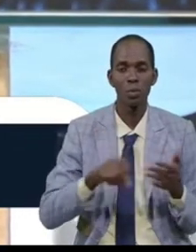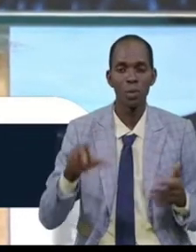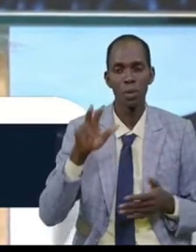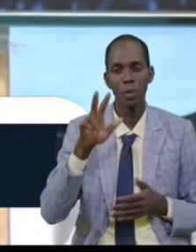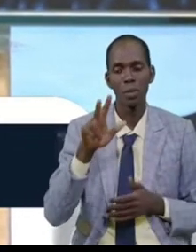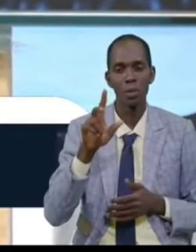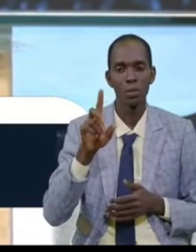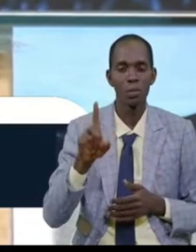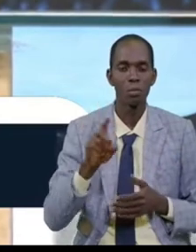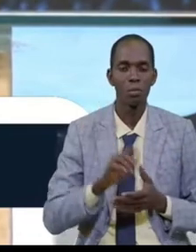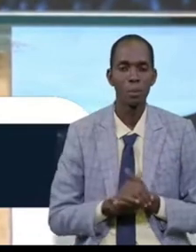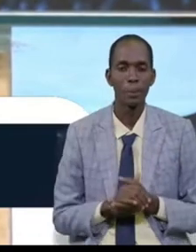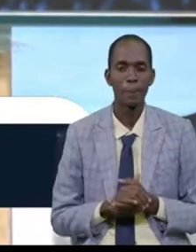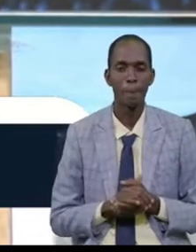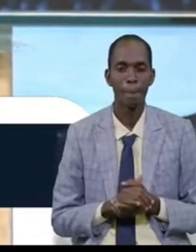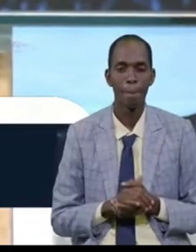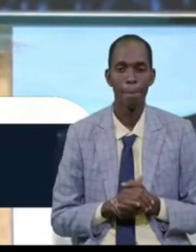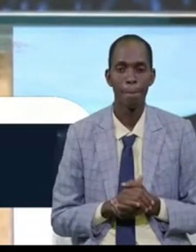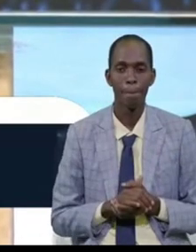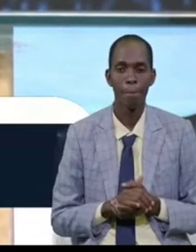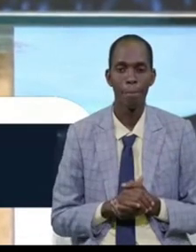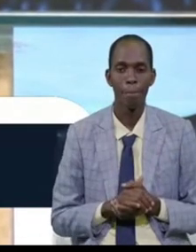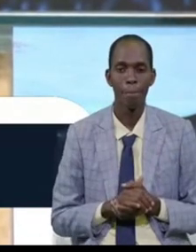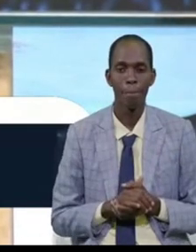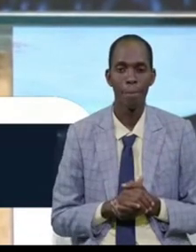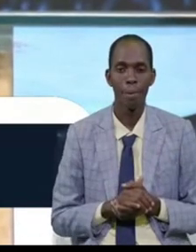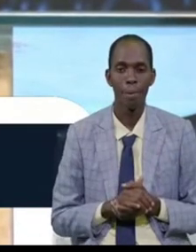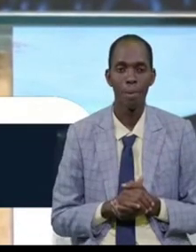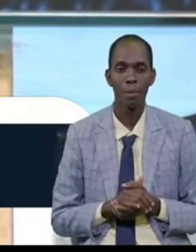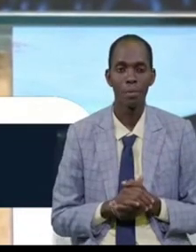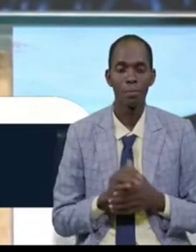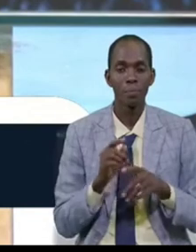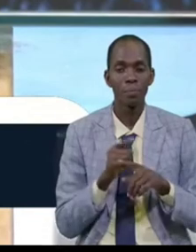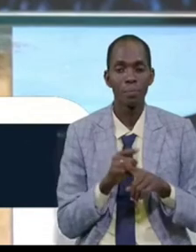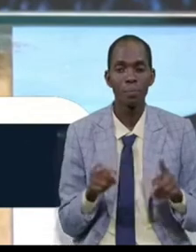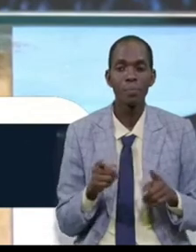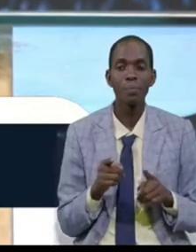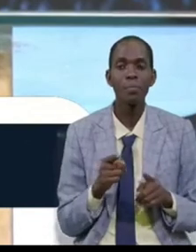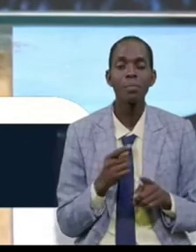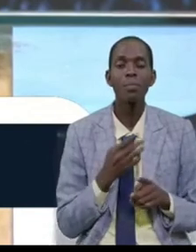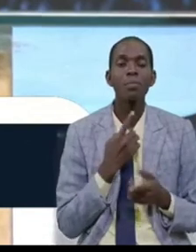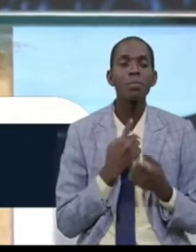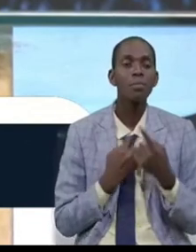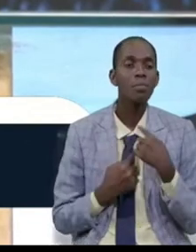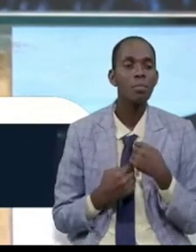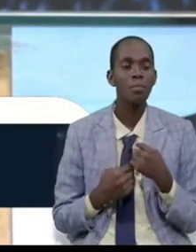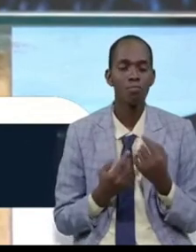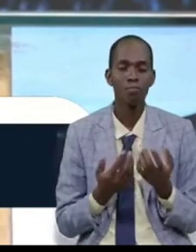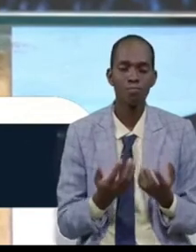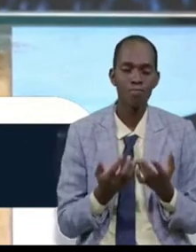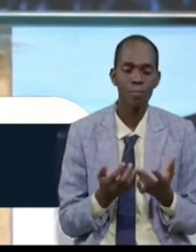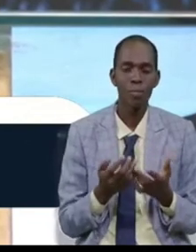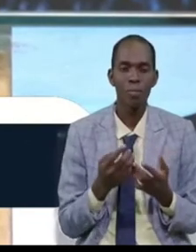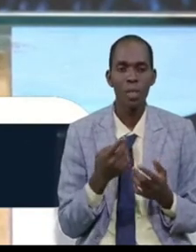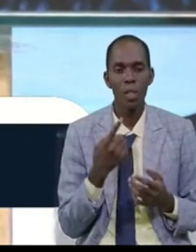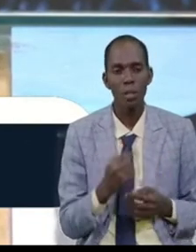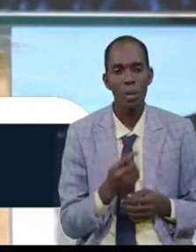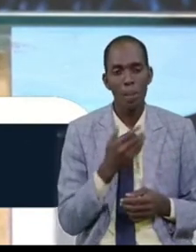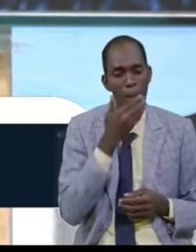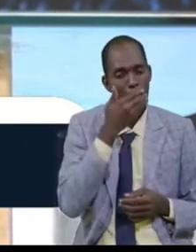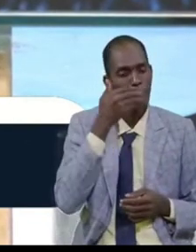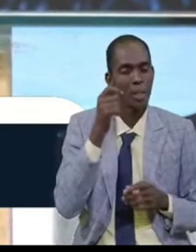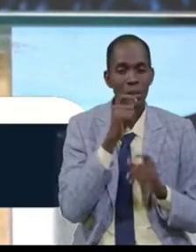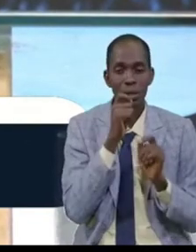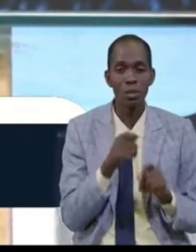12, reading from verse 31. But covet earnestly the best gifts. You're an